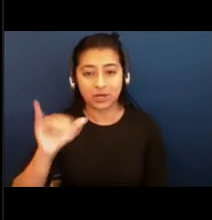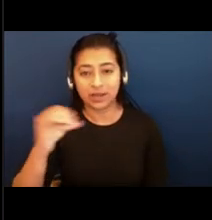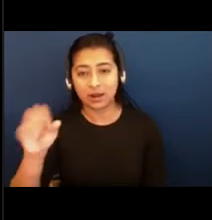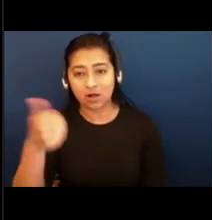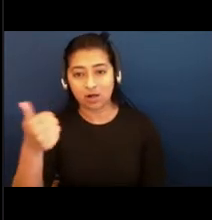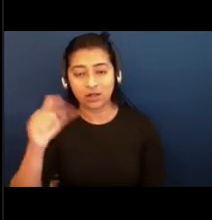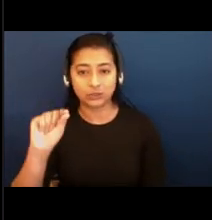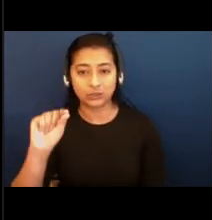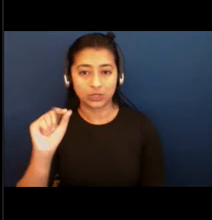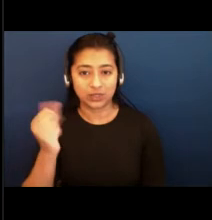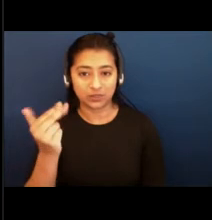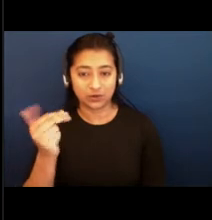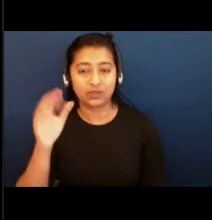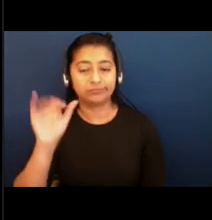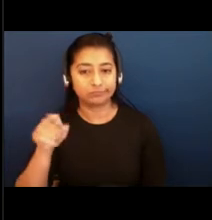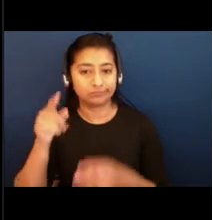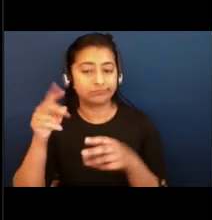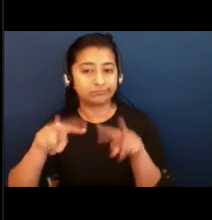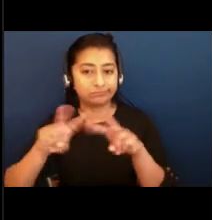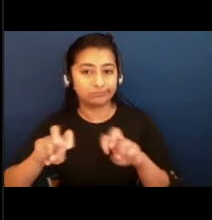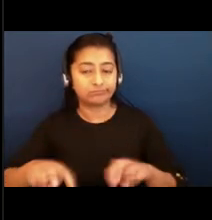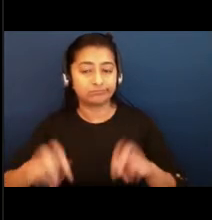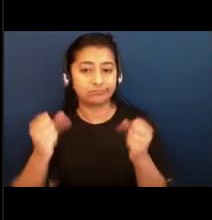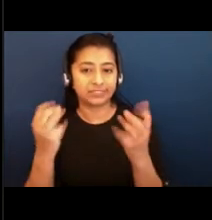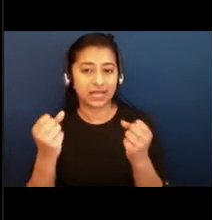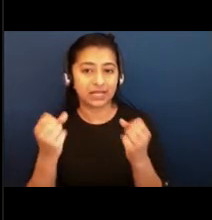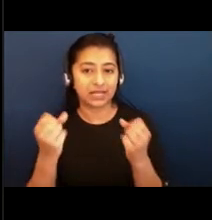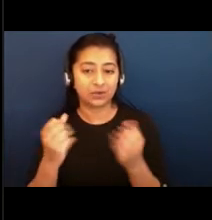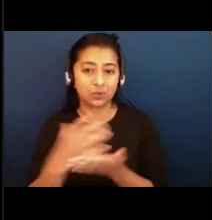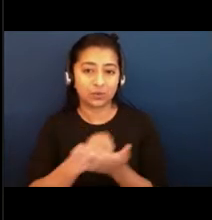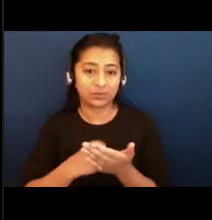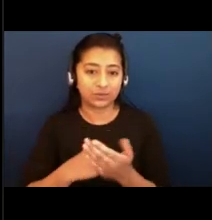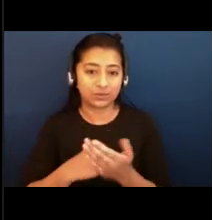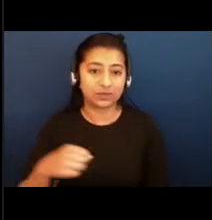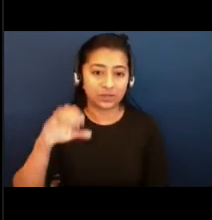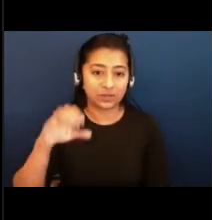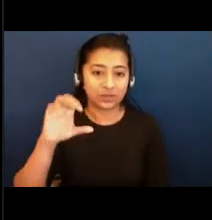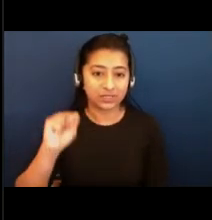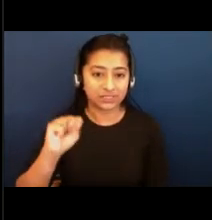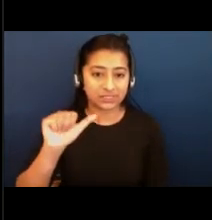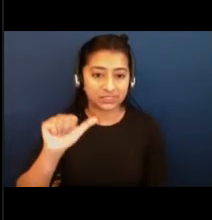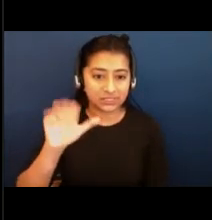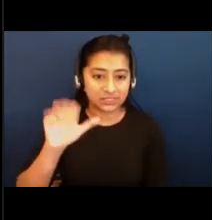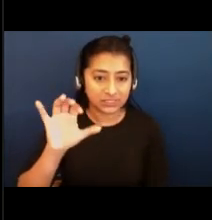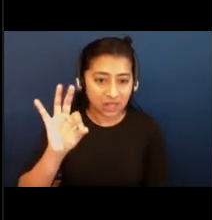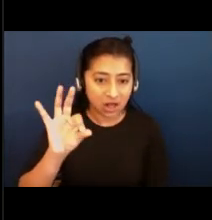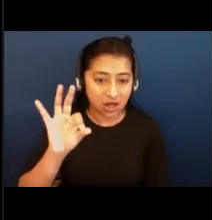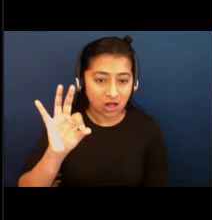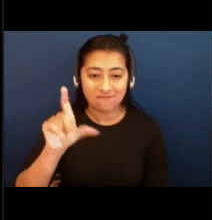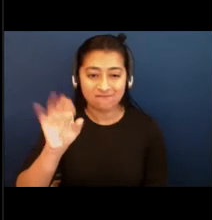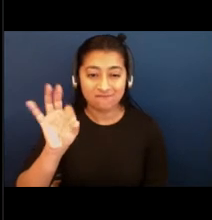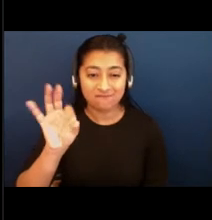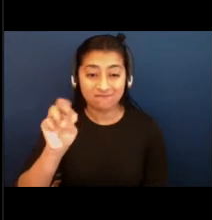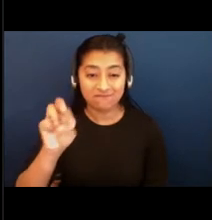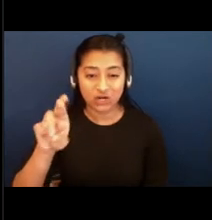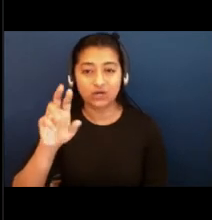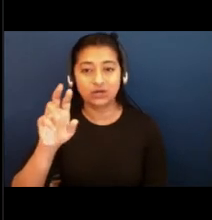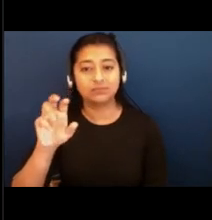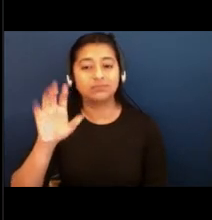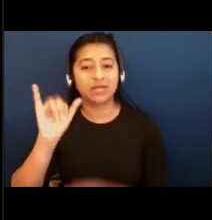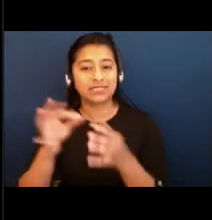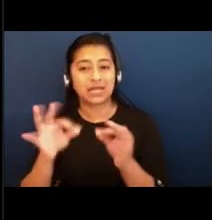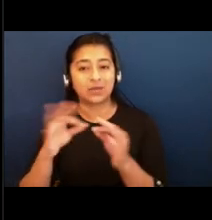is looking at sign language corpus. Sophie Sofner, 2015. That's in language documentation and conservation.